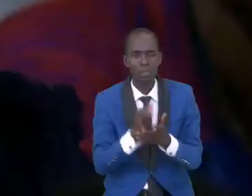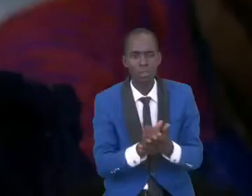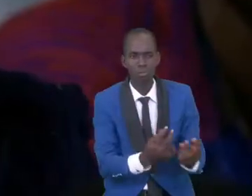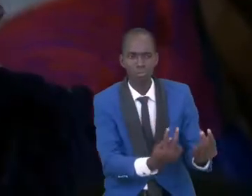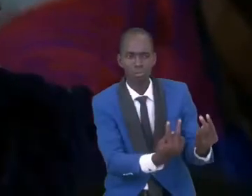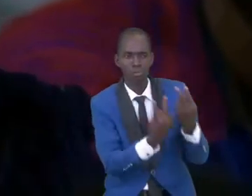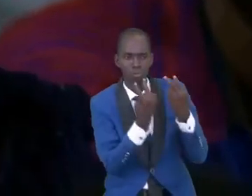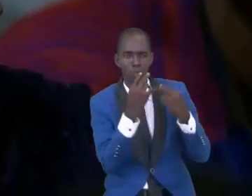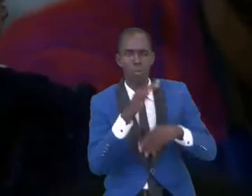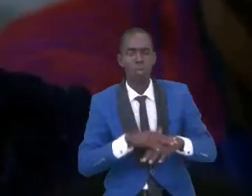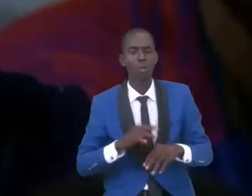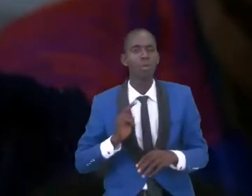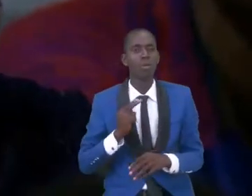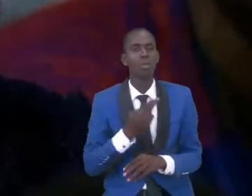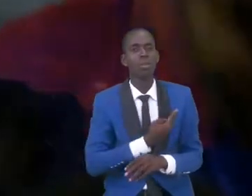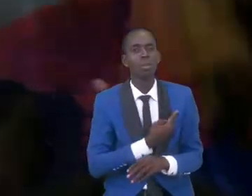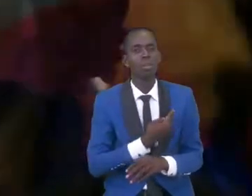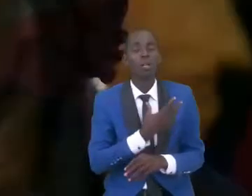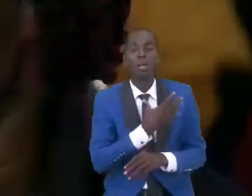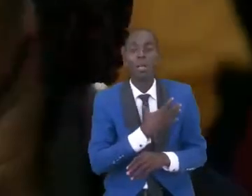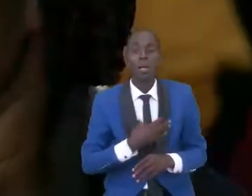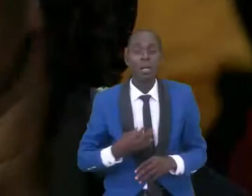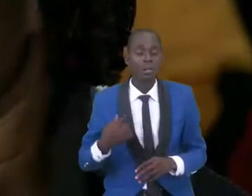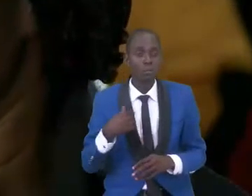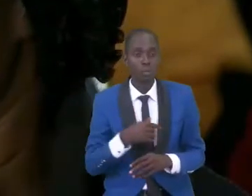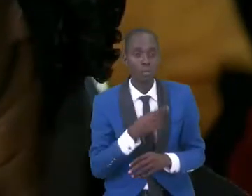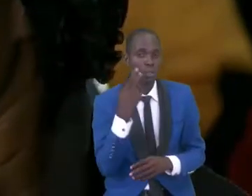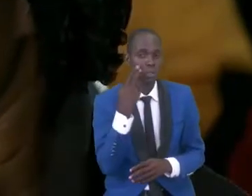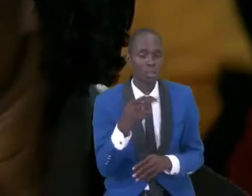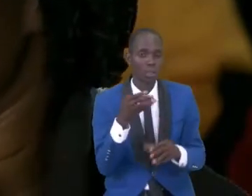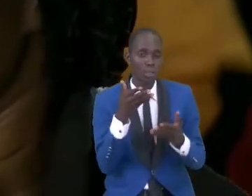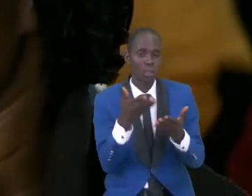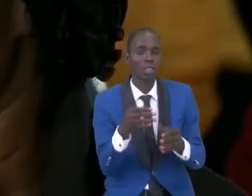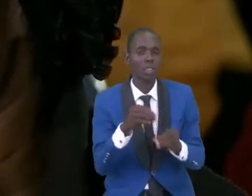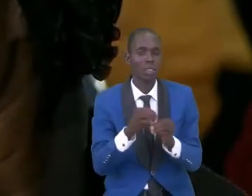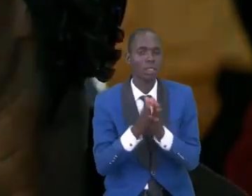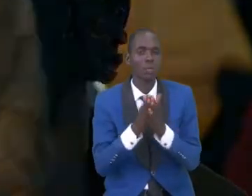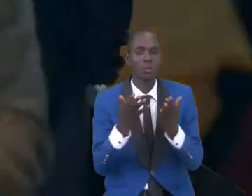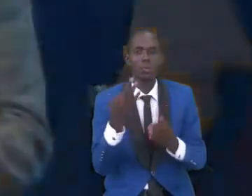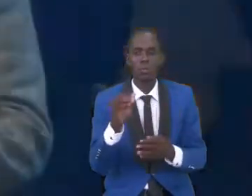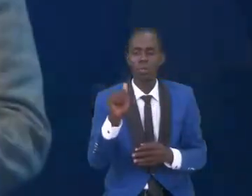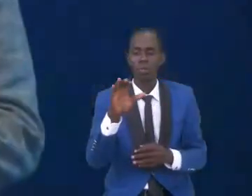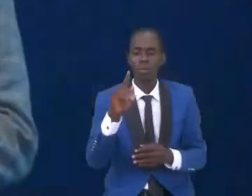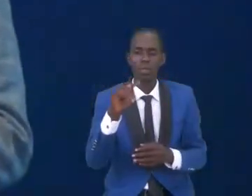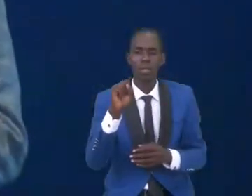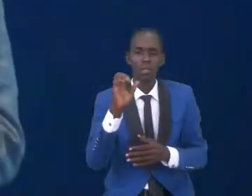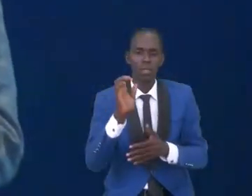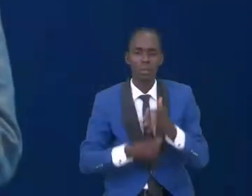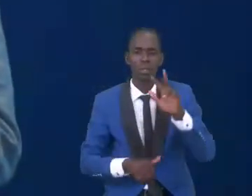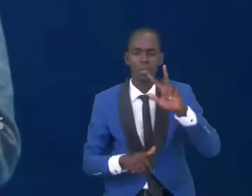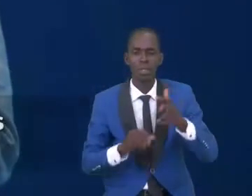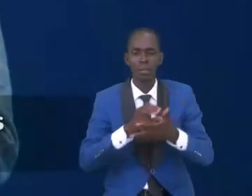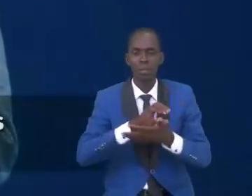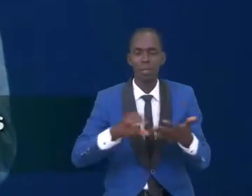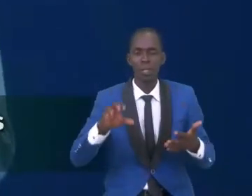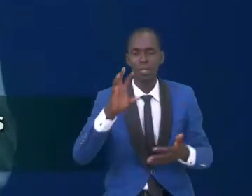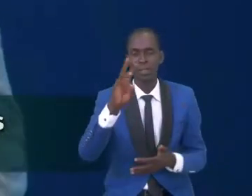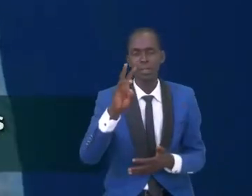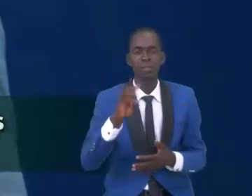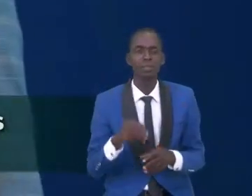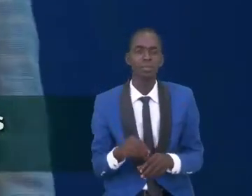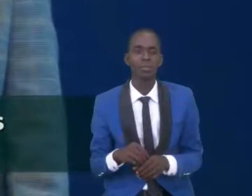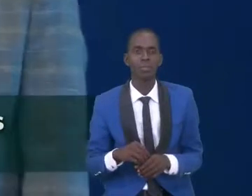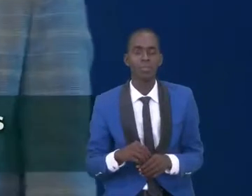us. And then we're told in Acts chapter 3, reading from verse 6,